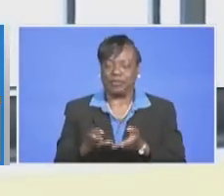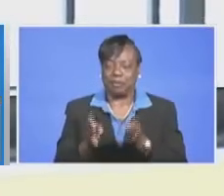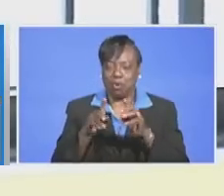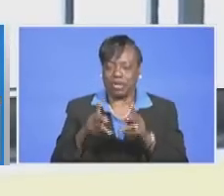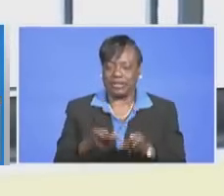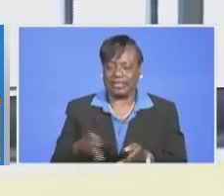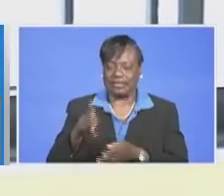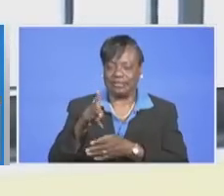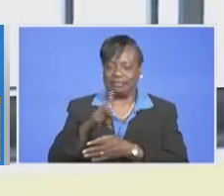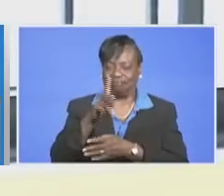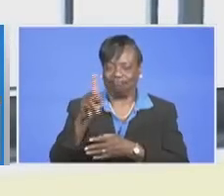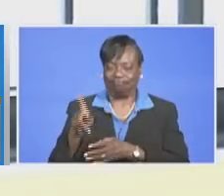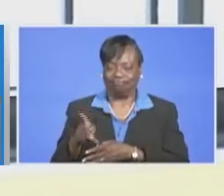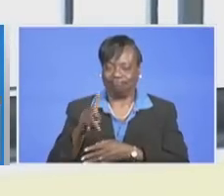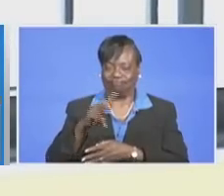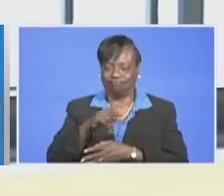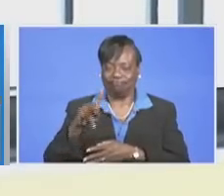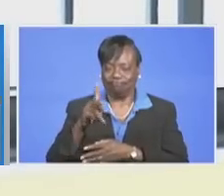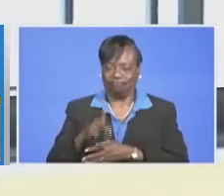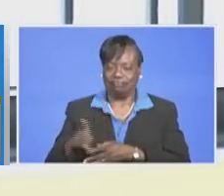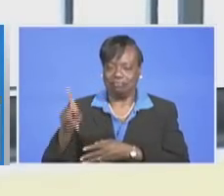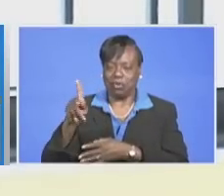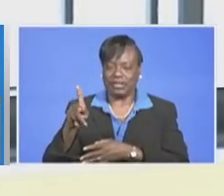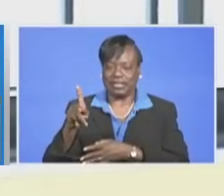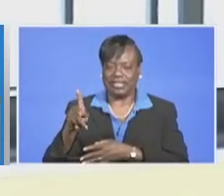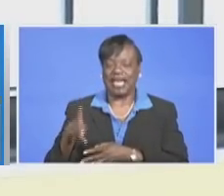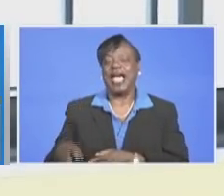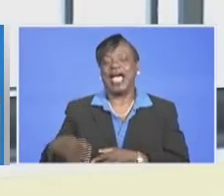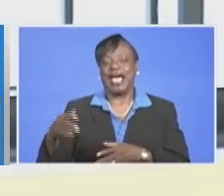we, I gotta say, ravished them.